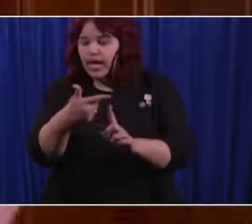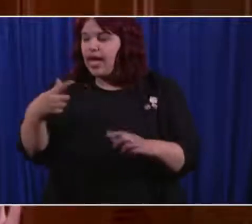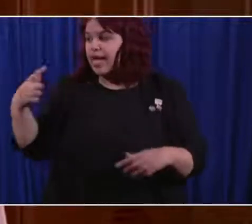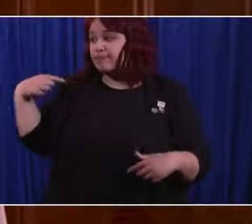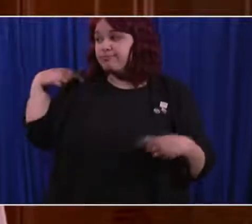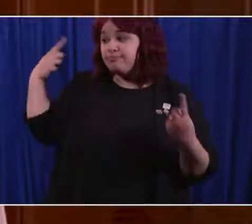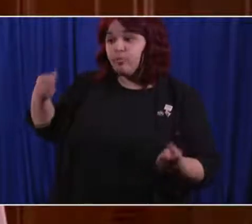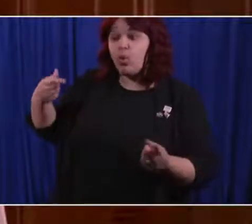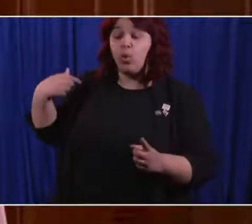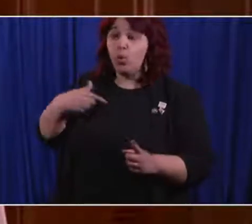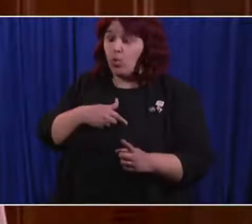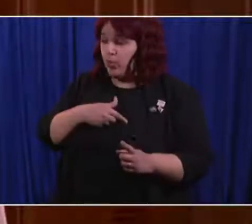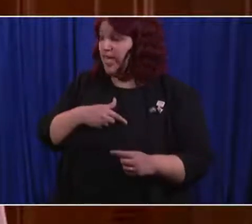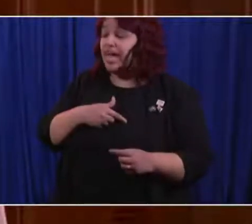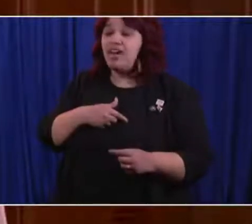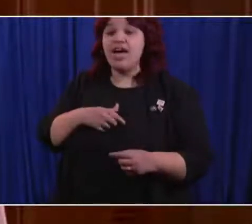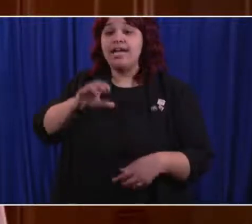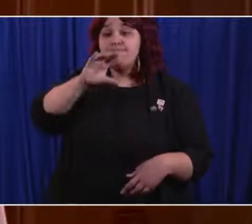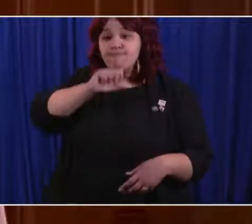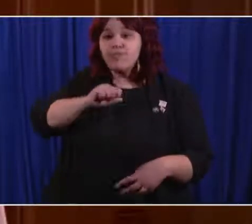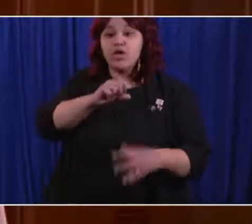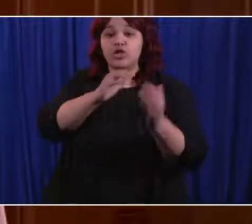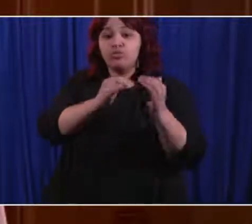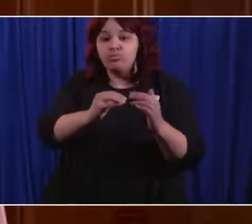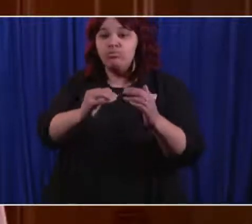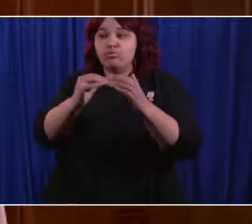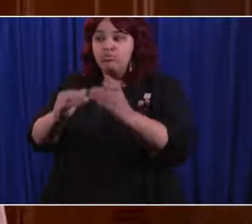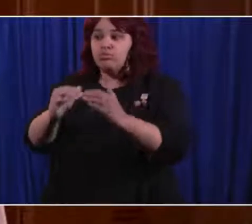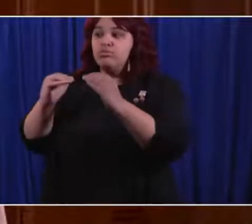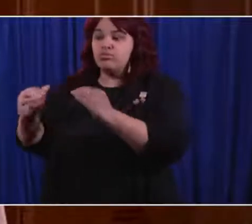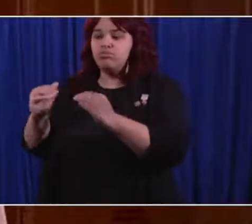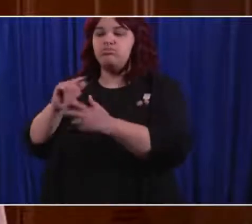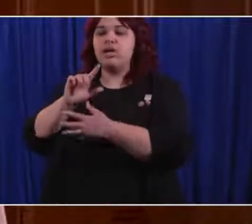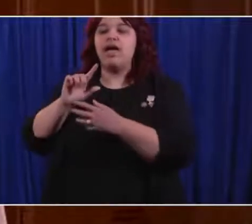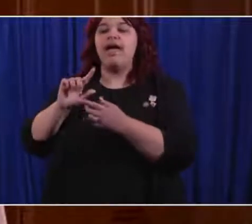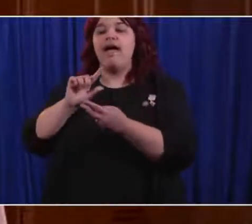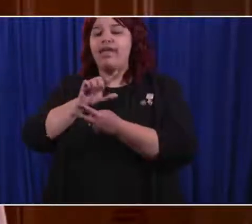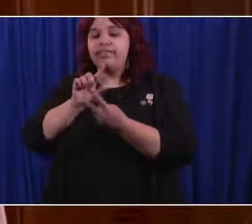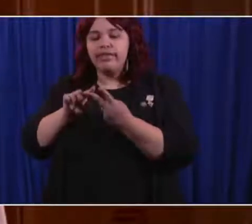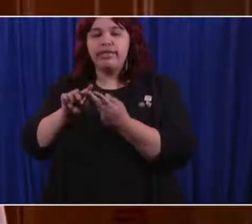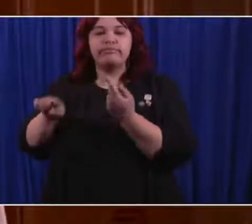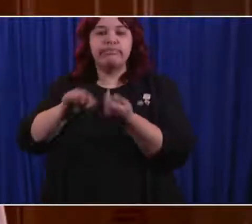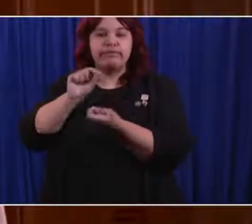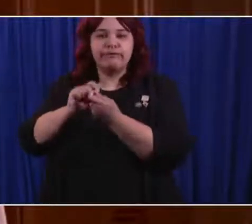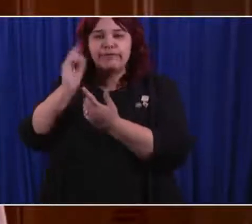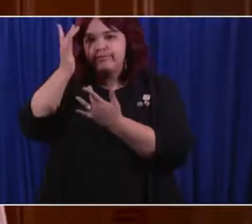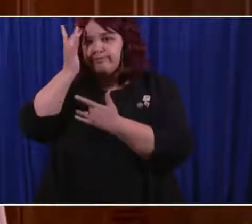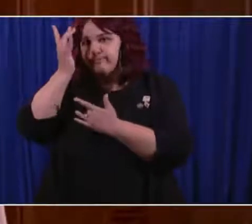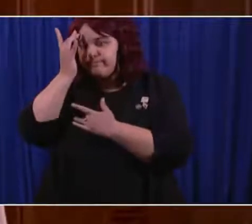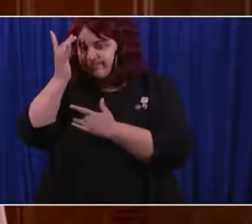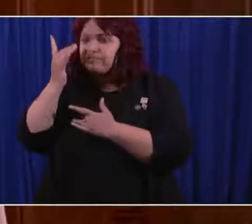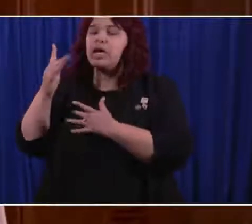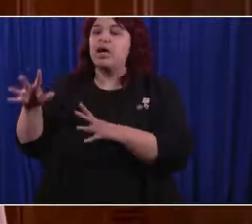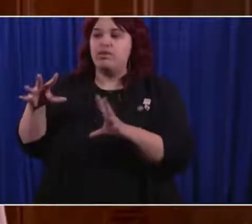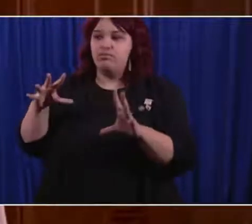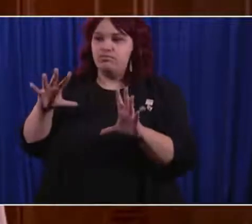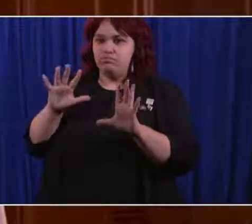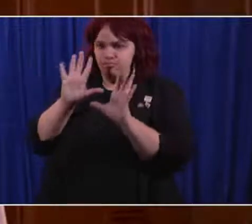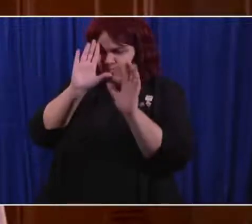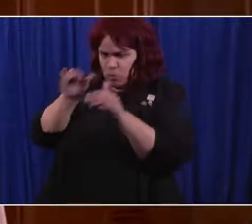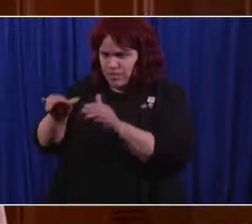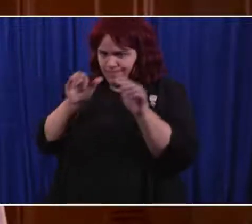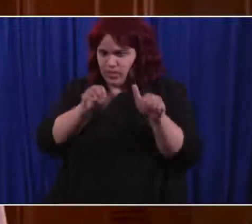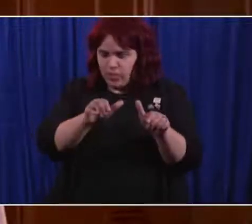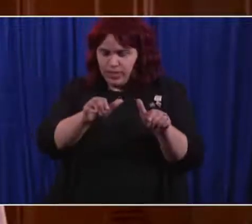those are two facts that weigh on this. But the main thing is it's kind of a common sense approach.